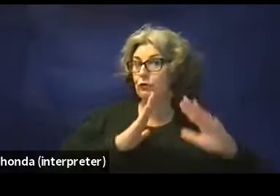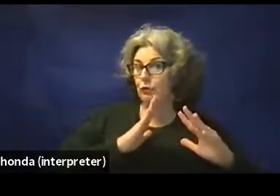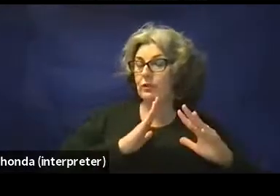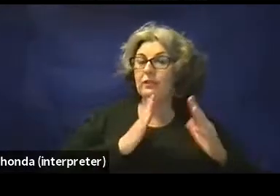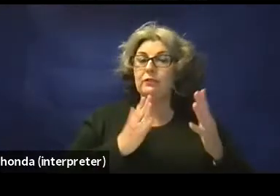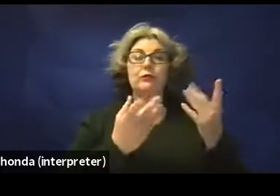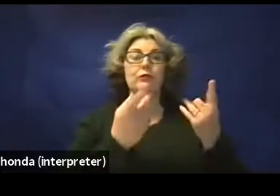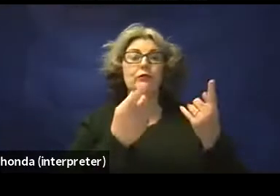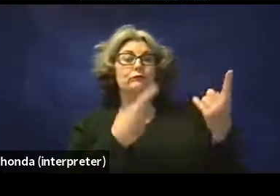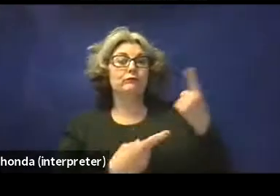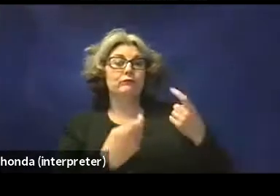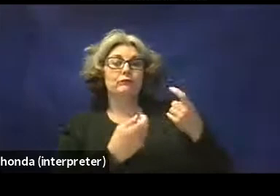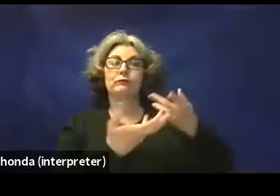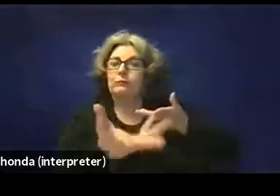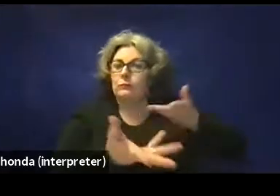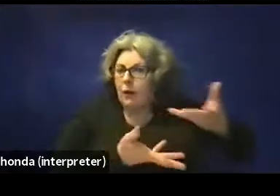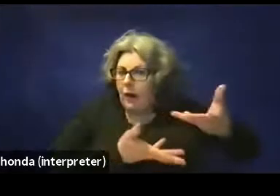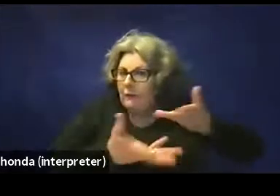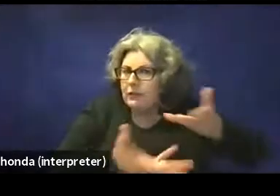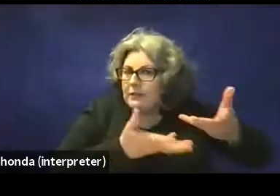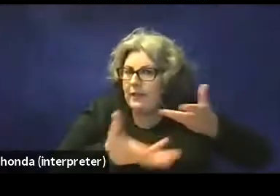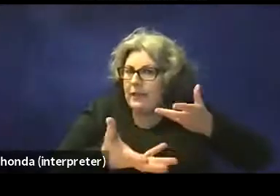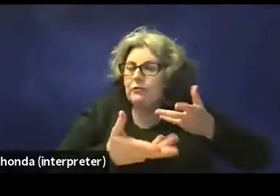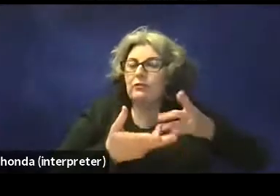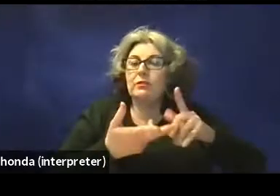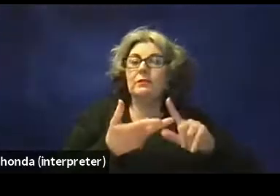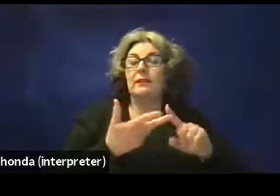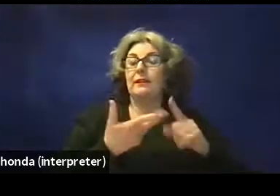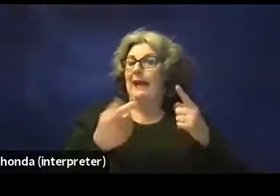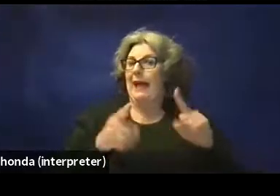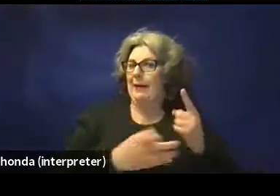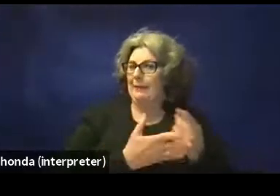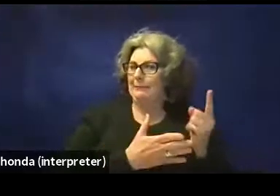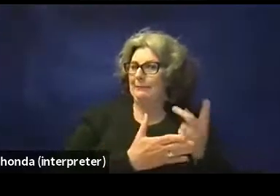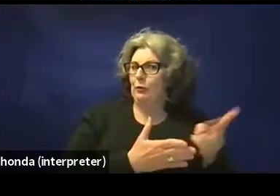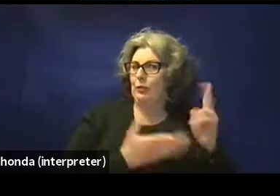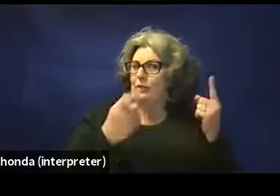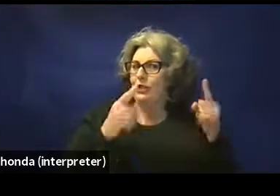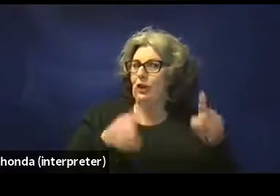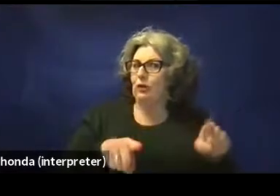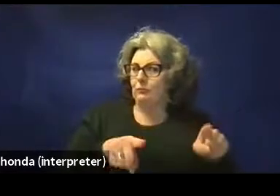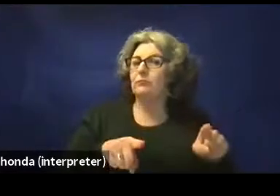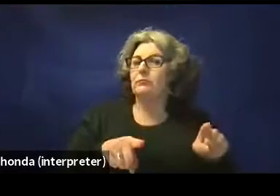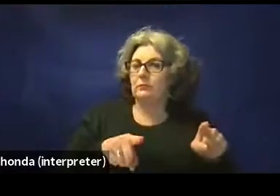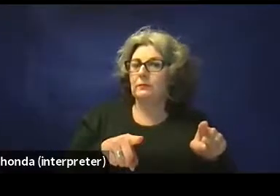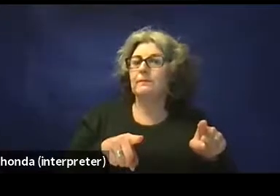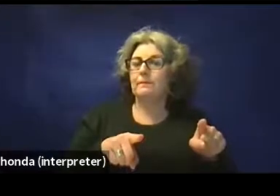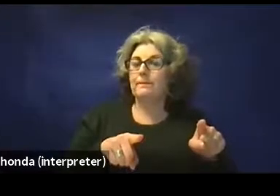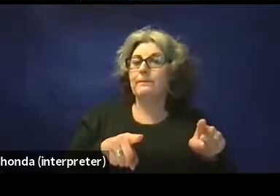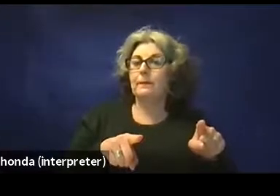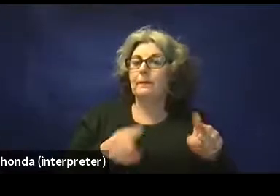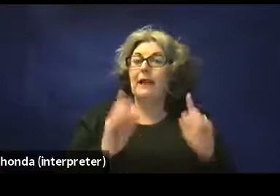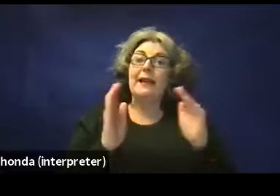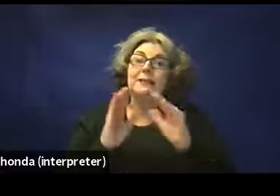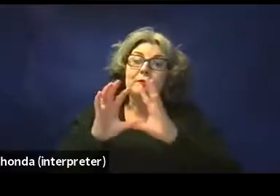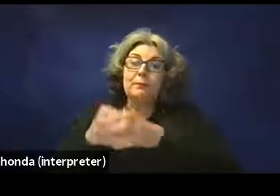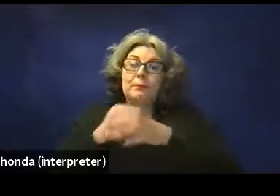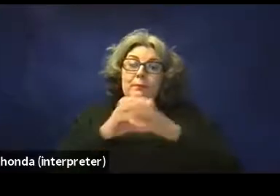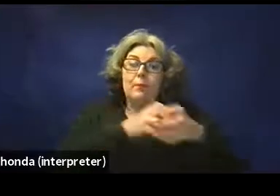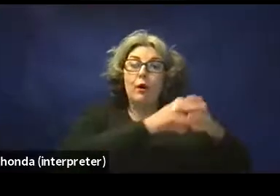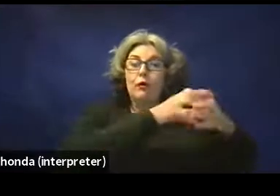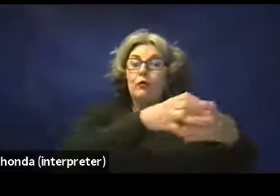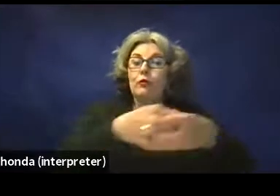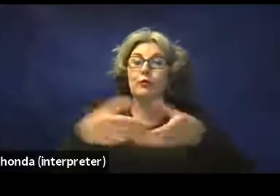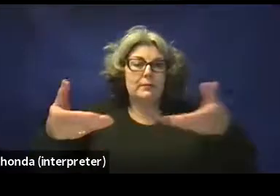able to have the conversations. In fact, just a couple of weeks ago, we did small groups settings